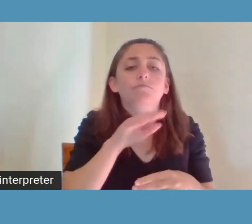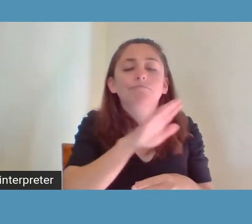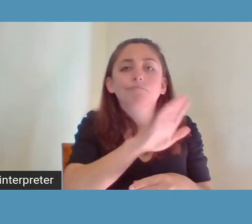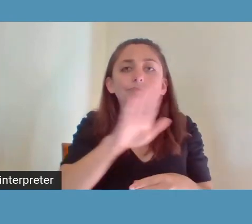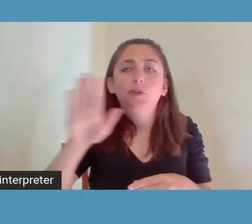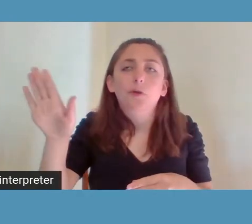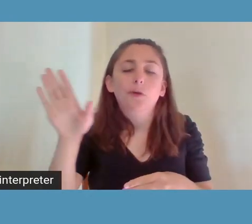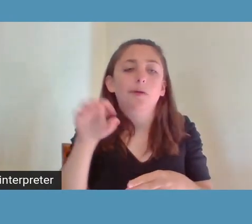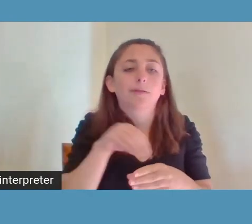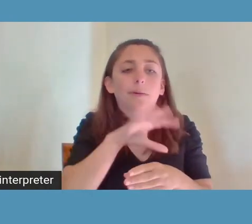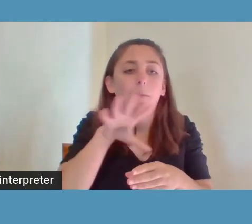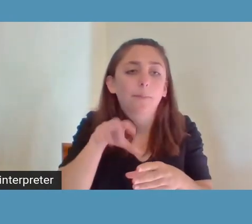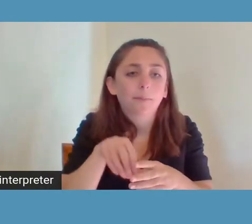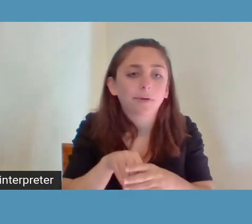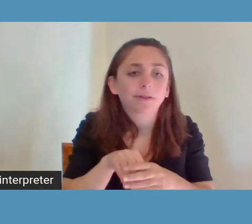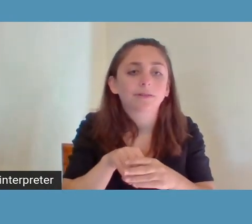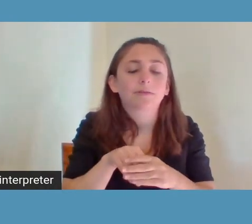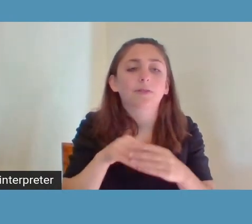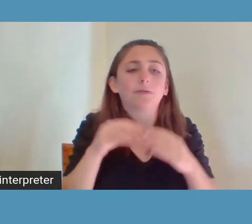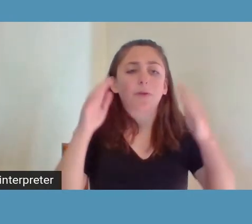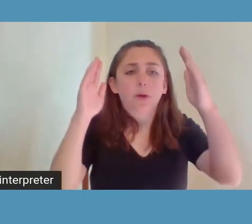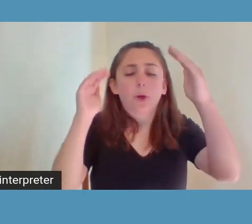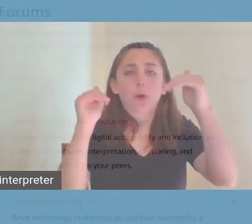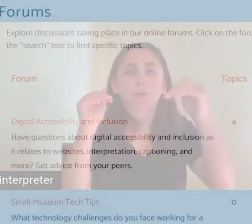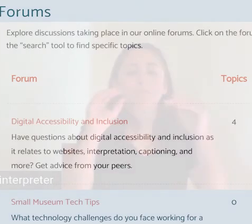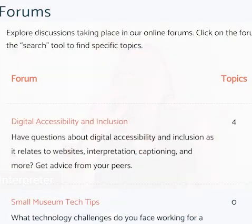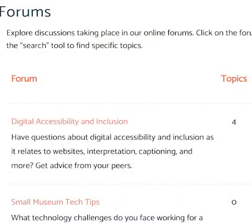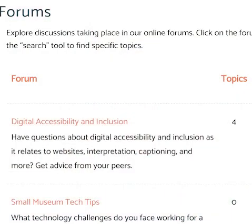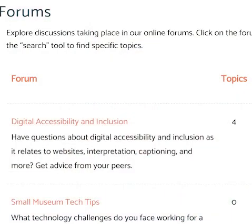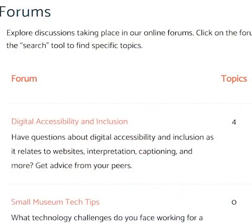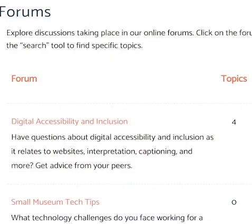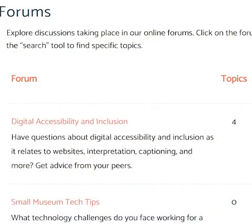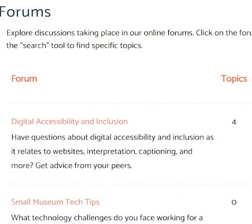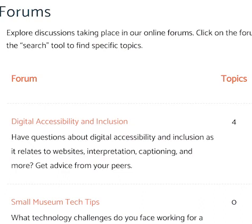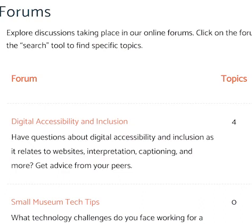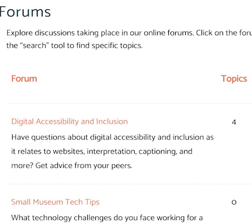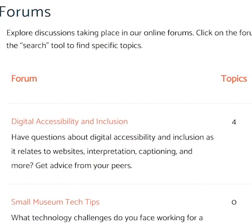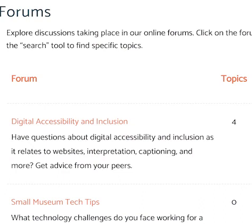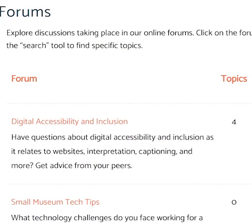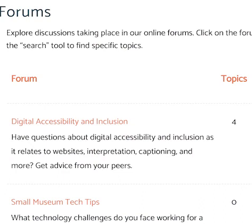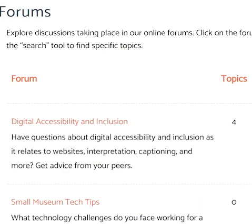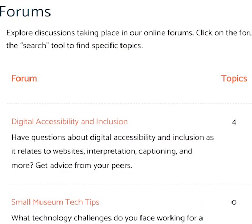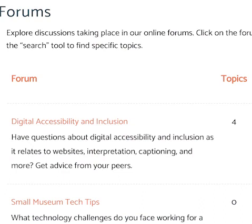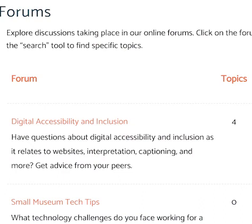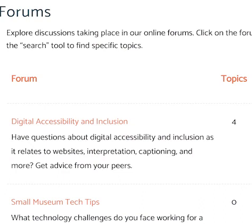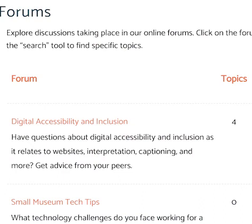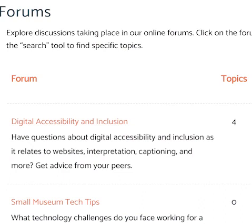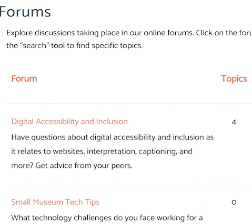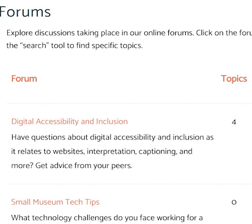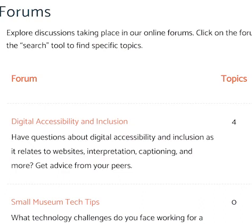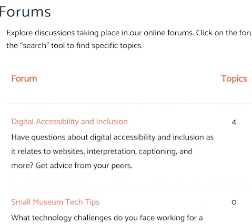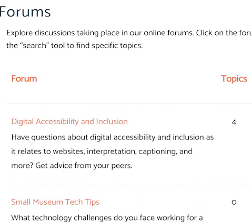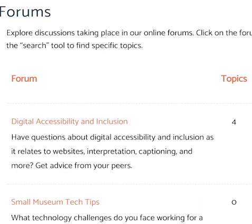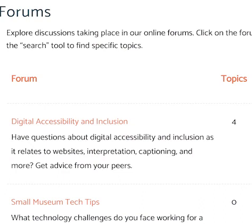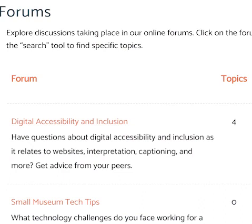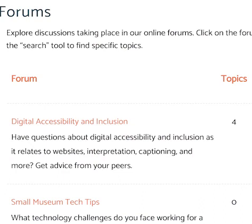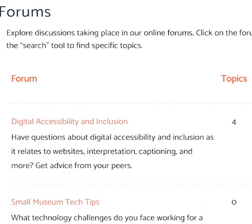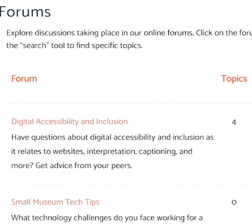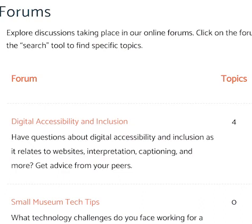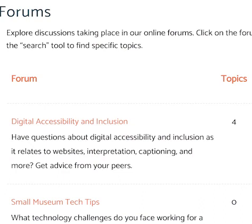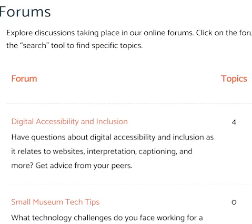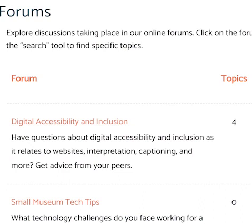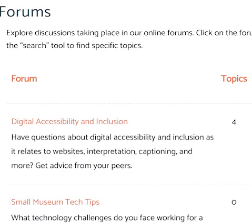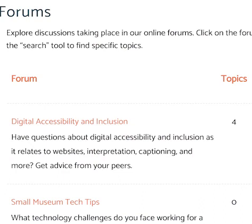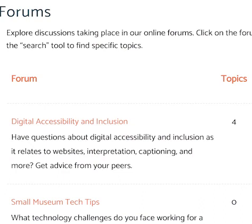your participation, and we hope to see you in the chat for future programs. And please remember to visit the forum on our website to ask